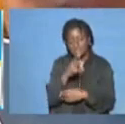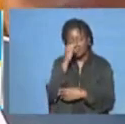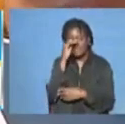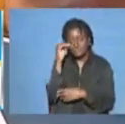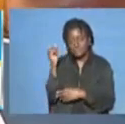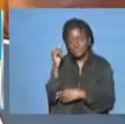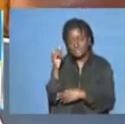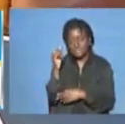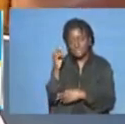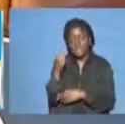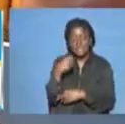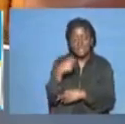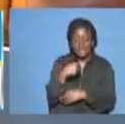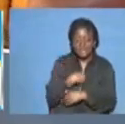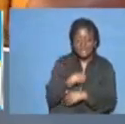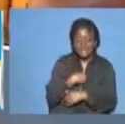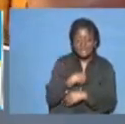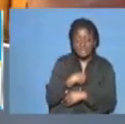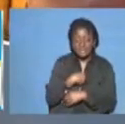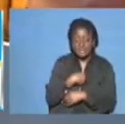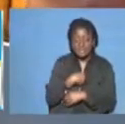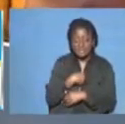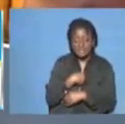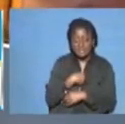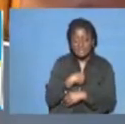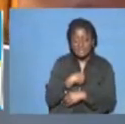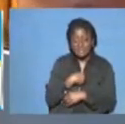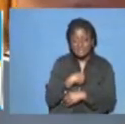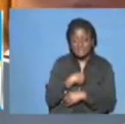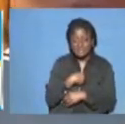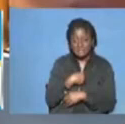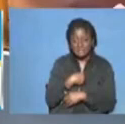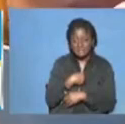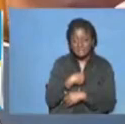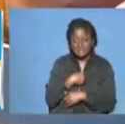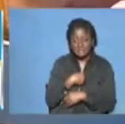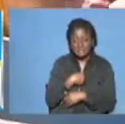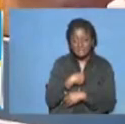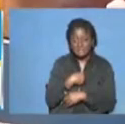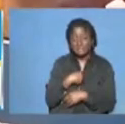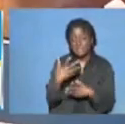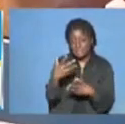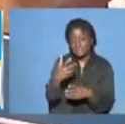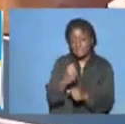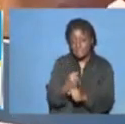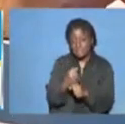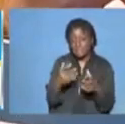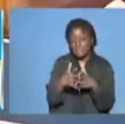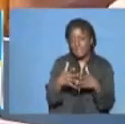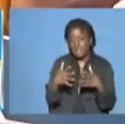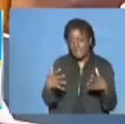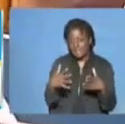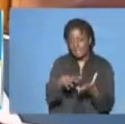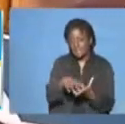ministry has gotten a large inventory of